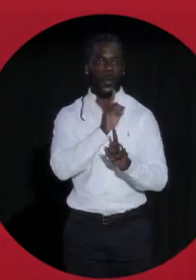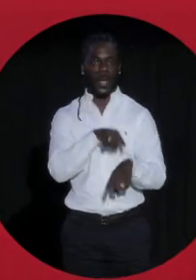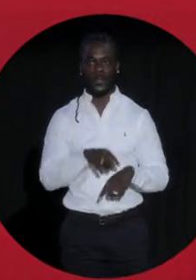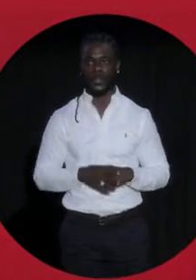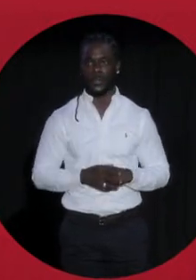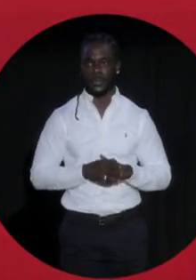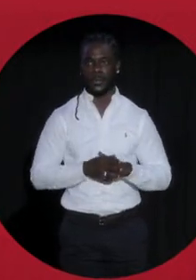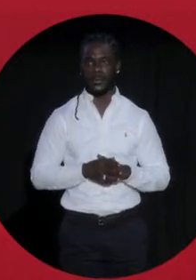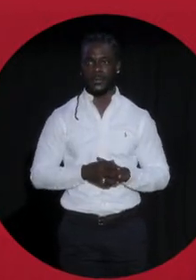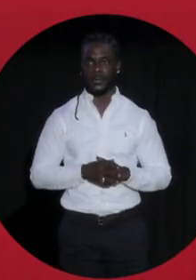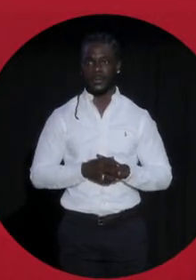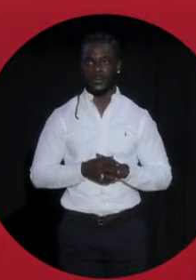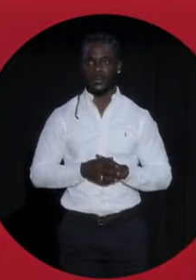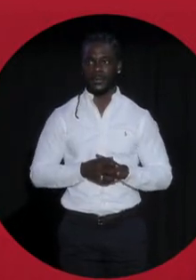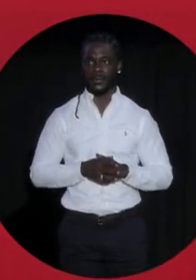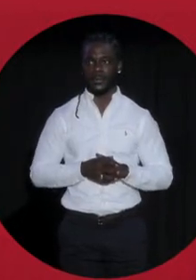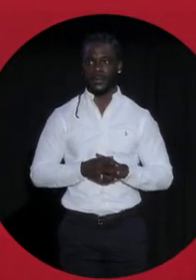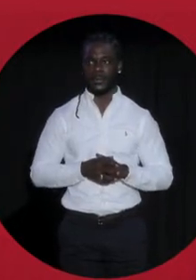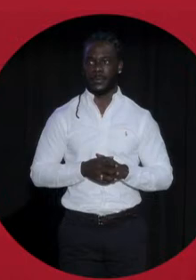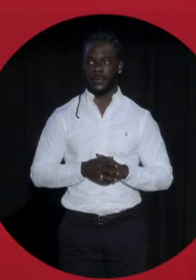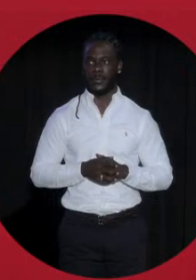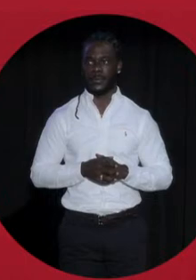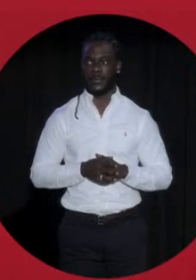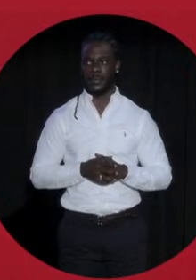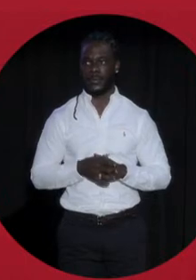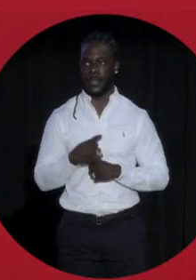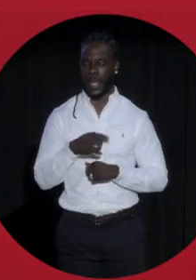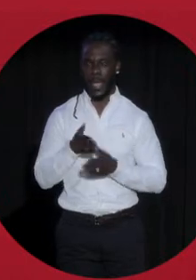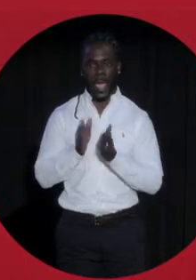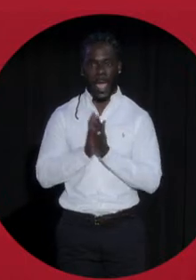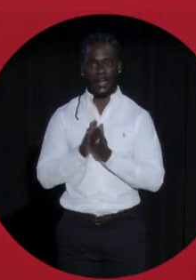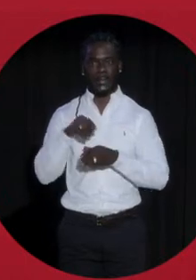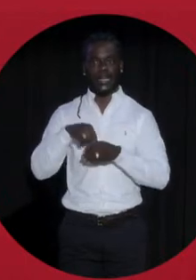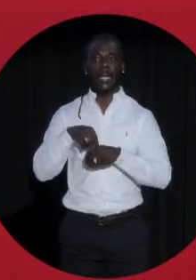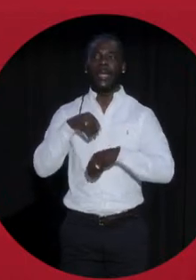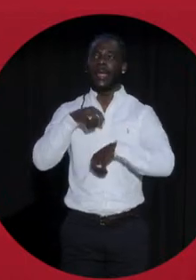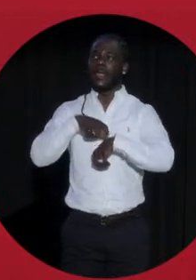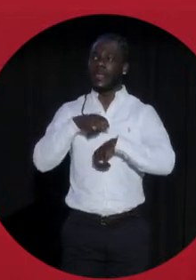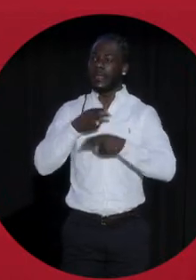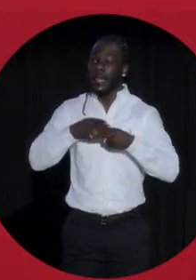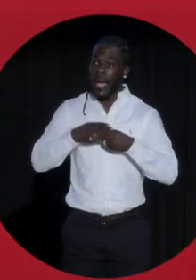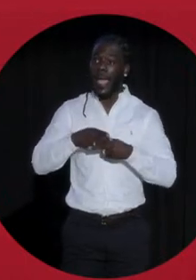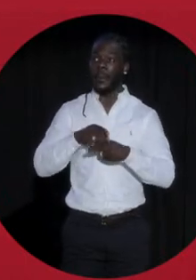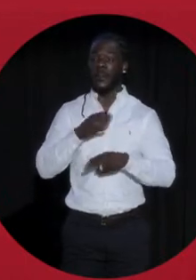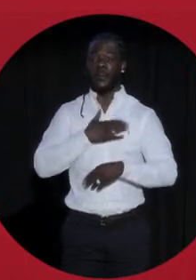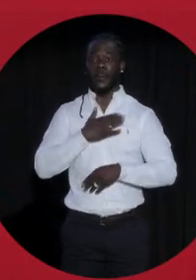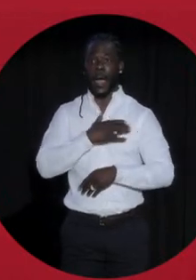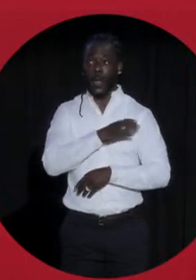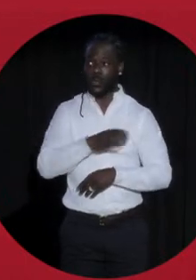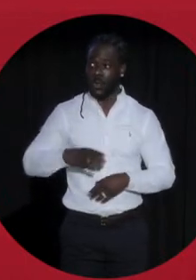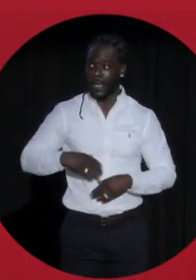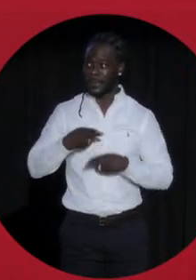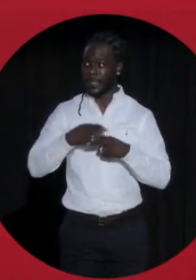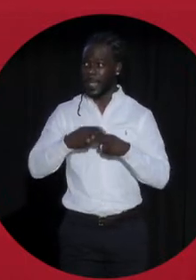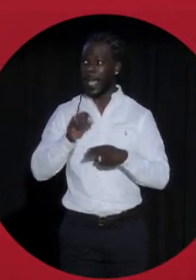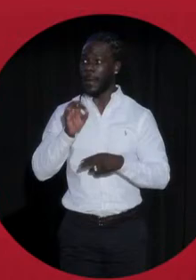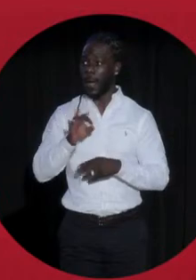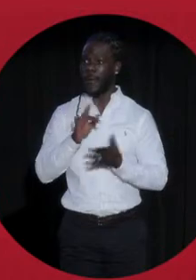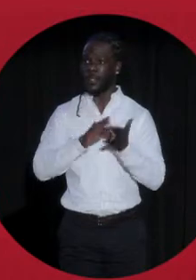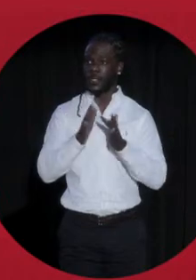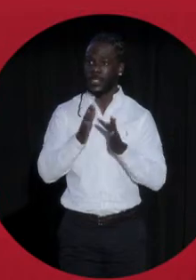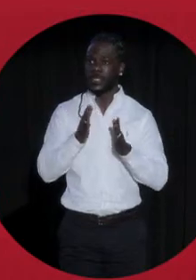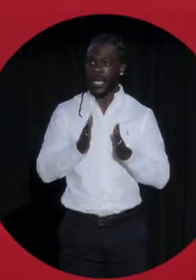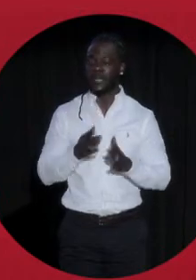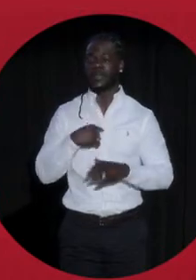answer. And this I ask in the name of my Christ and my Savior. The name of Jesus I pray,